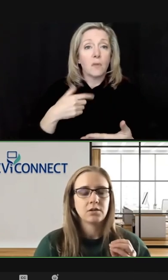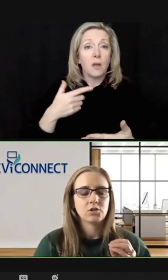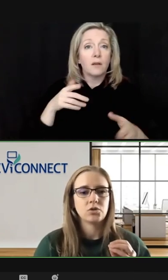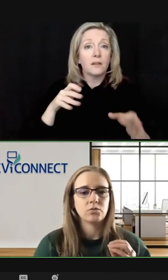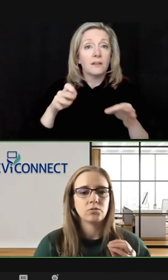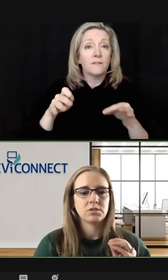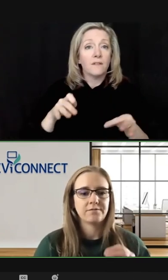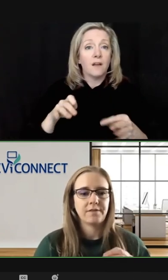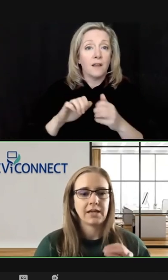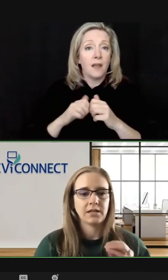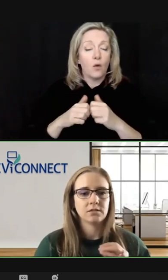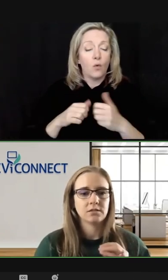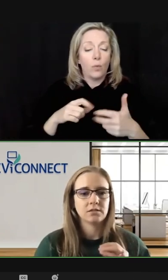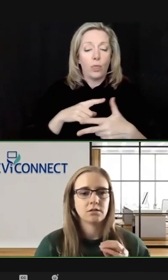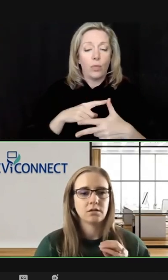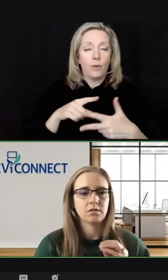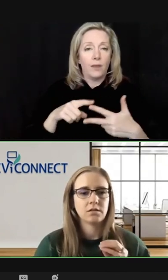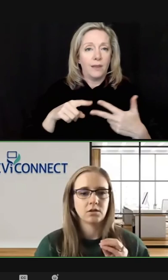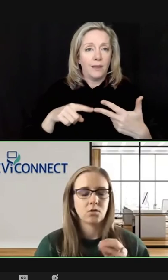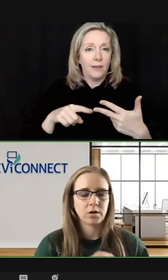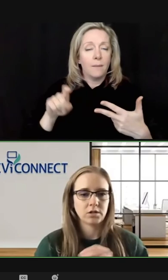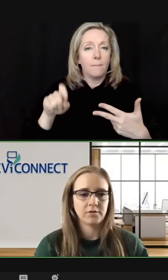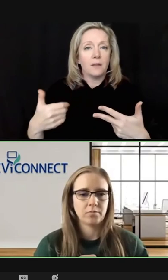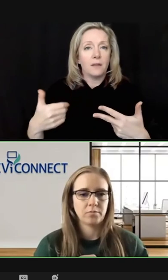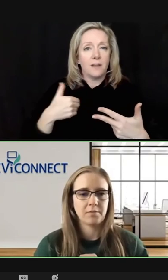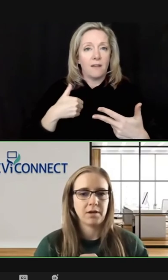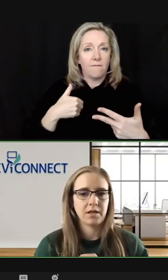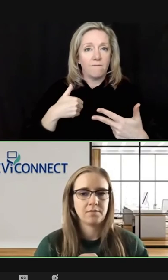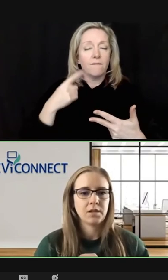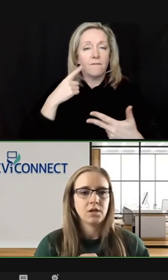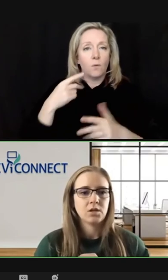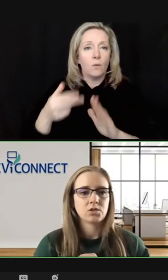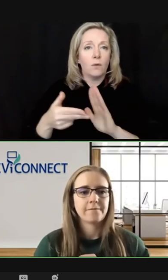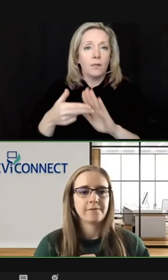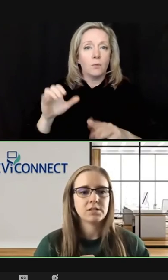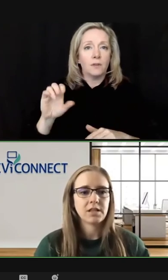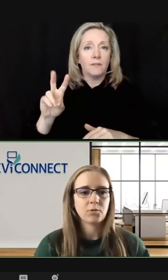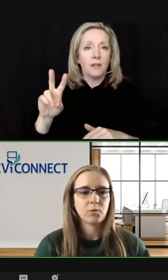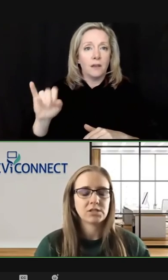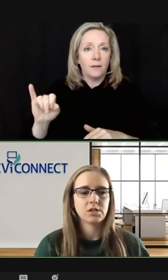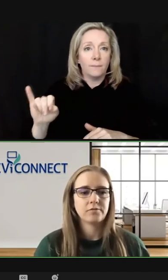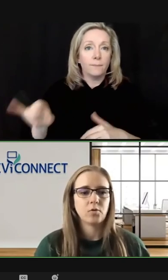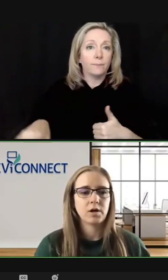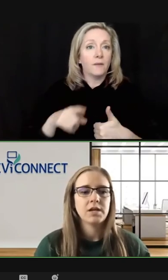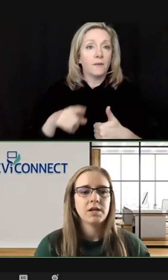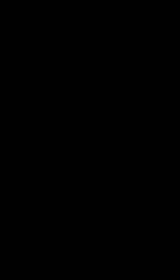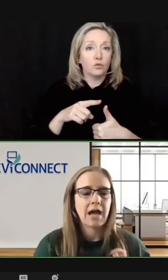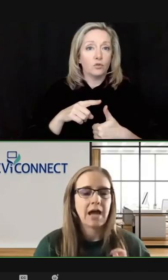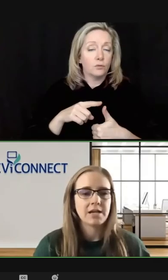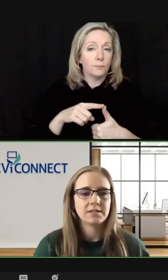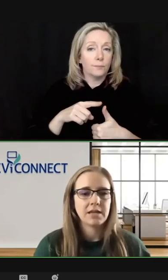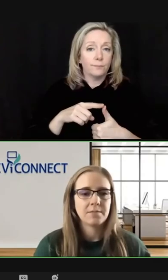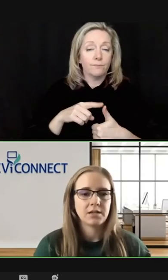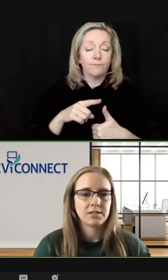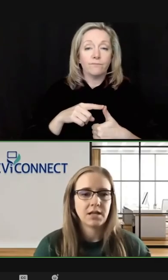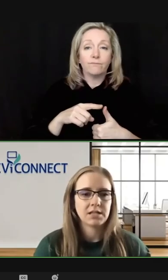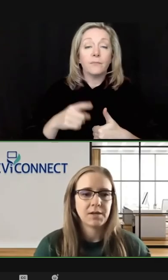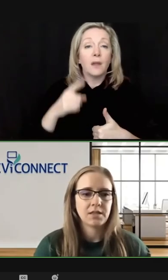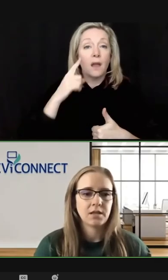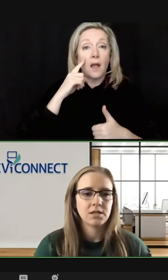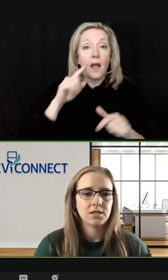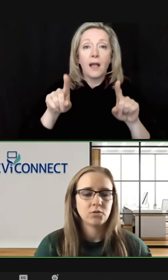elements to define the cortical visual impairment. So the first thing that I'm going to look for is an eye exam